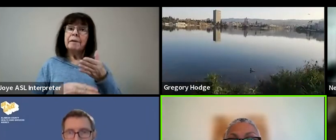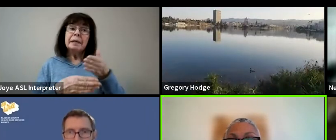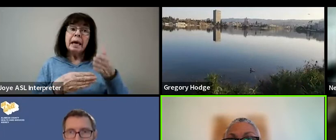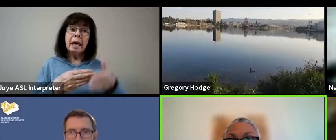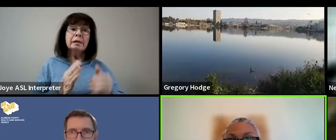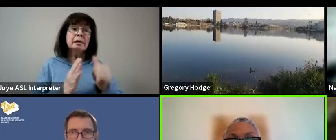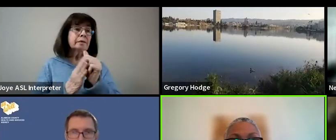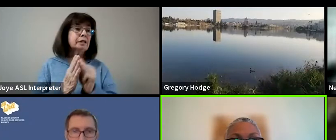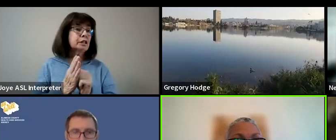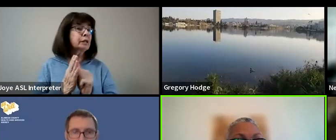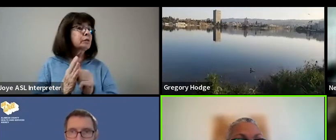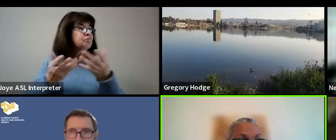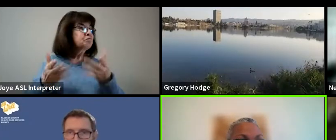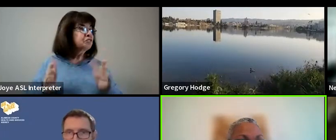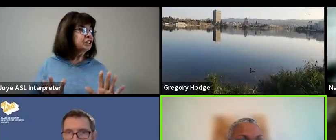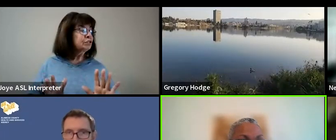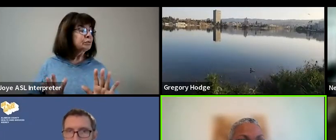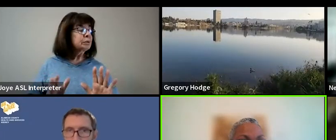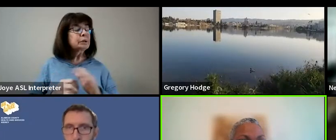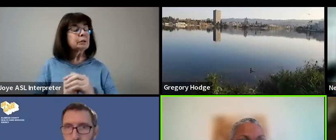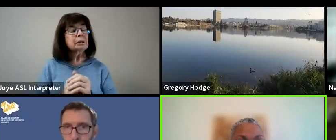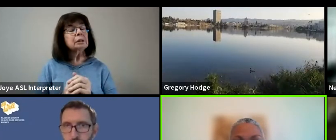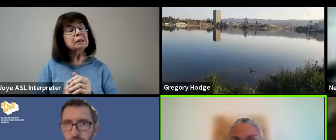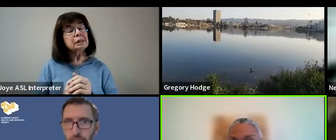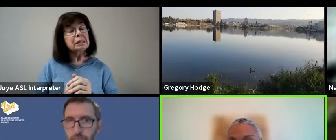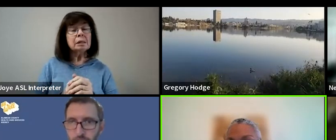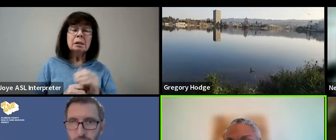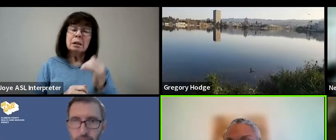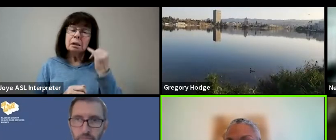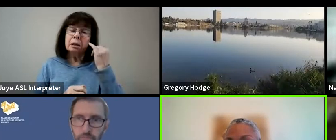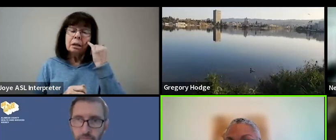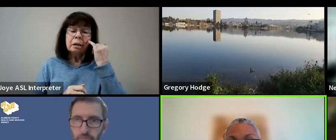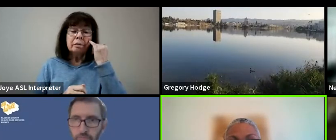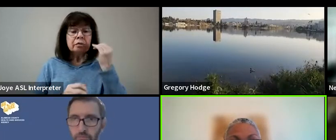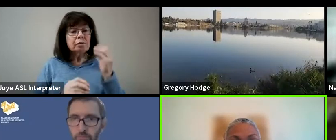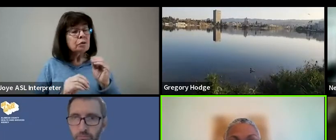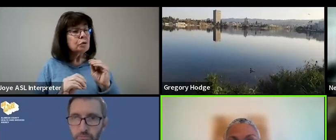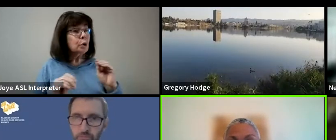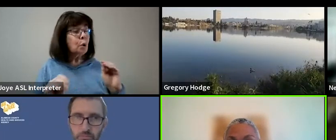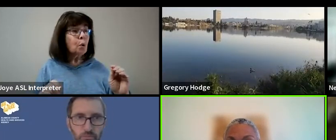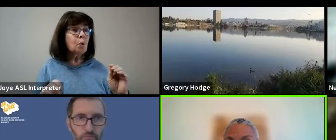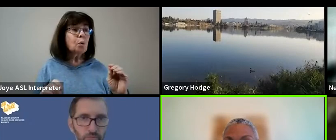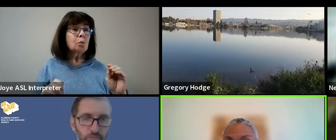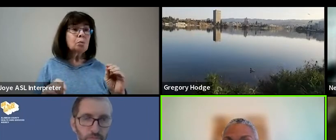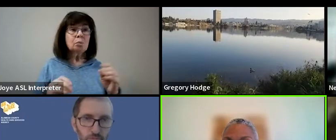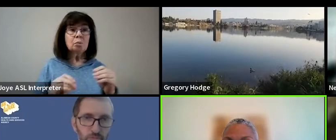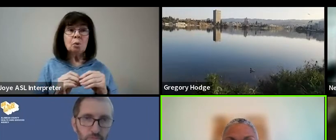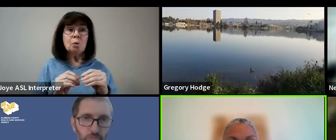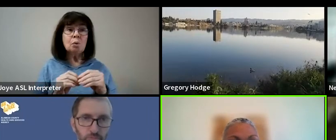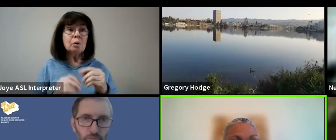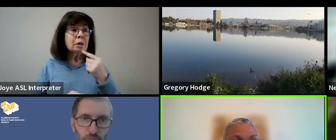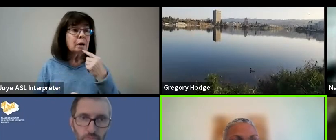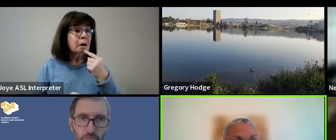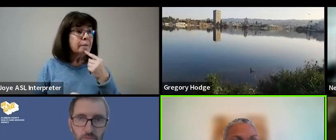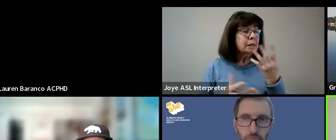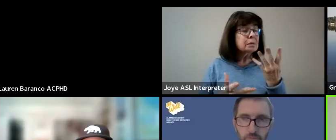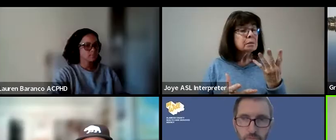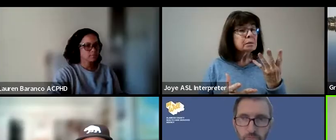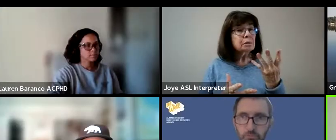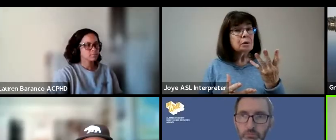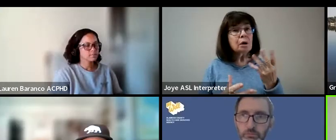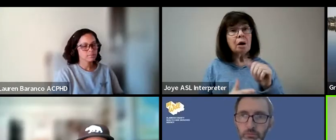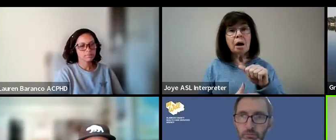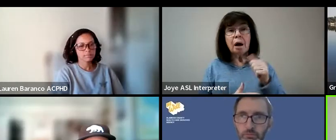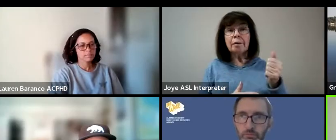agenda. And so if there are no other comments, any